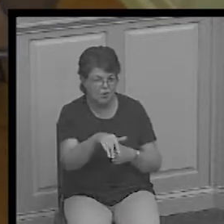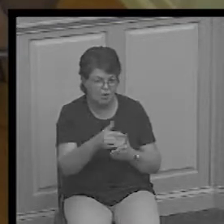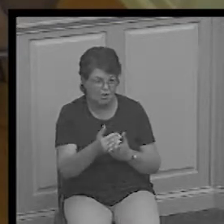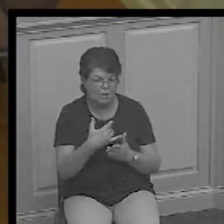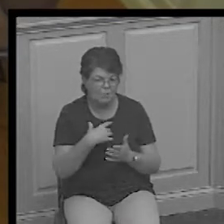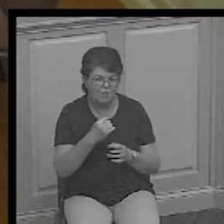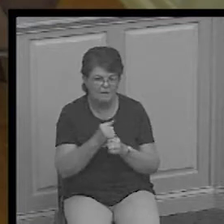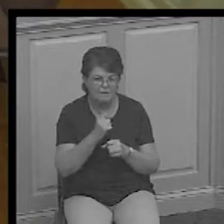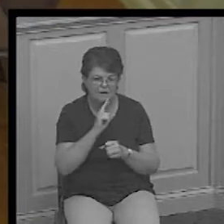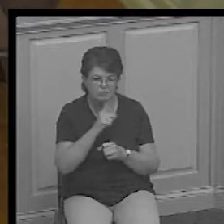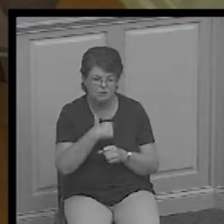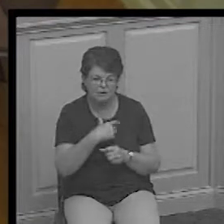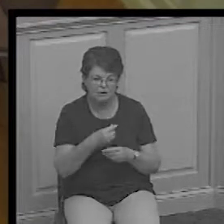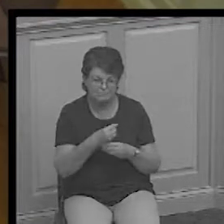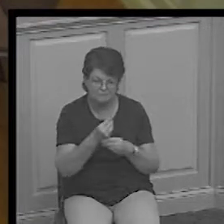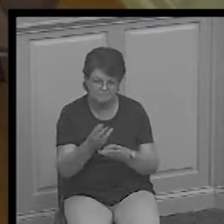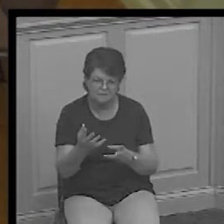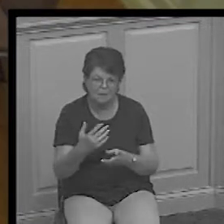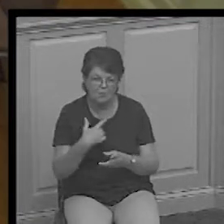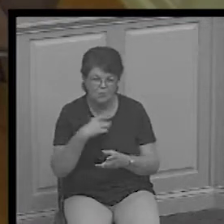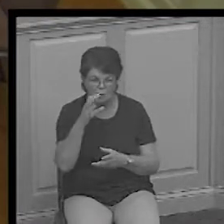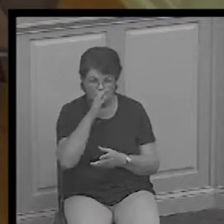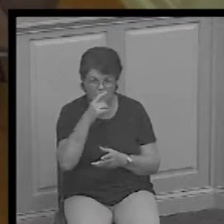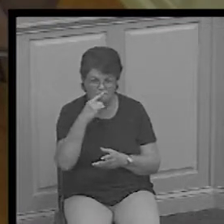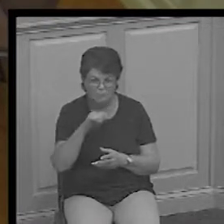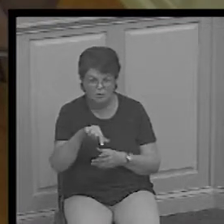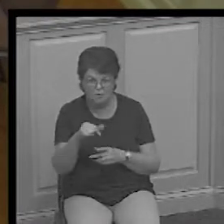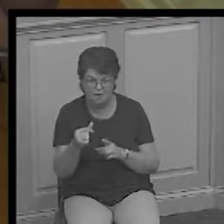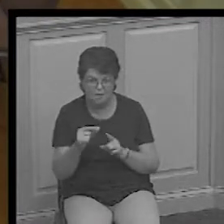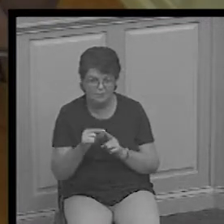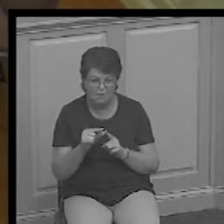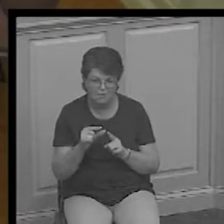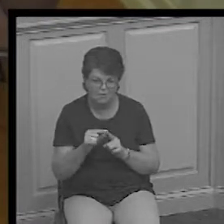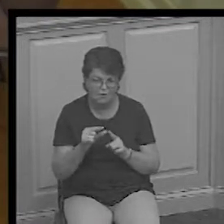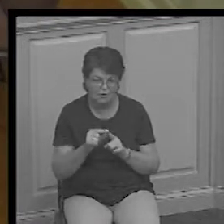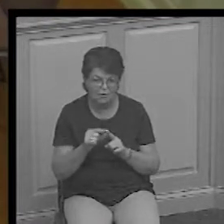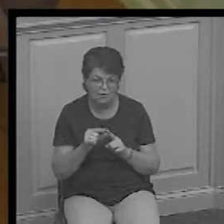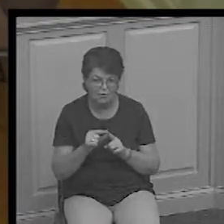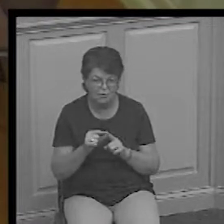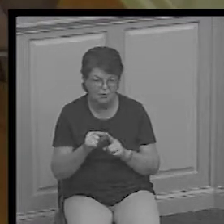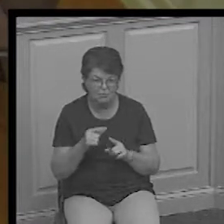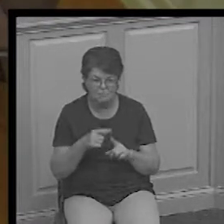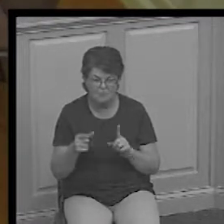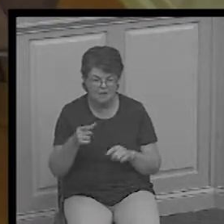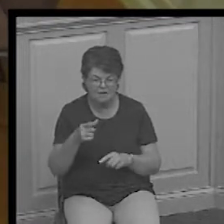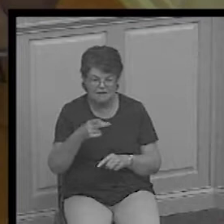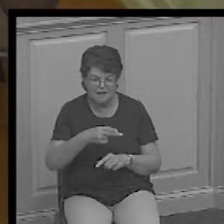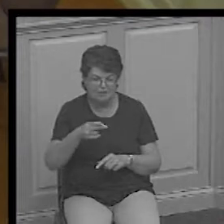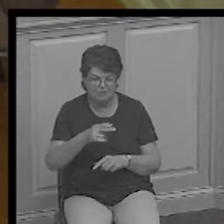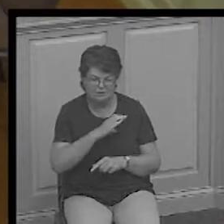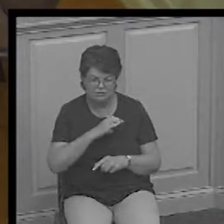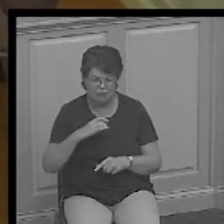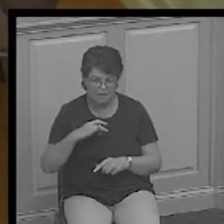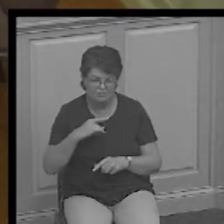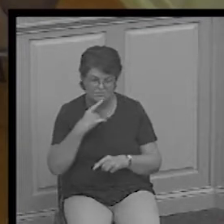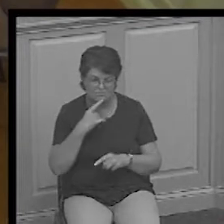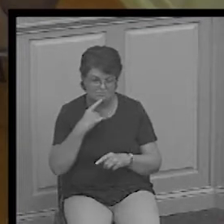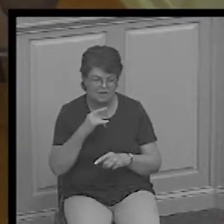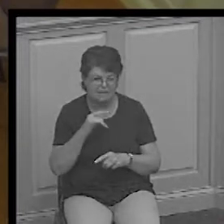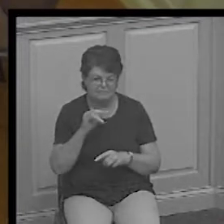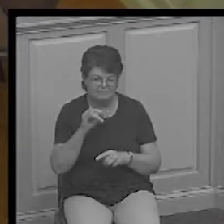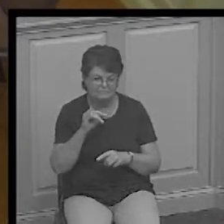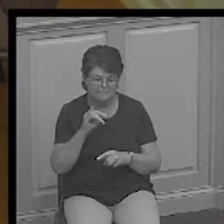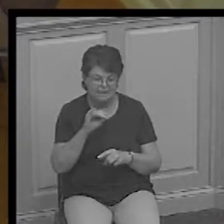got out on the table today. Yeah, we were looking for another word. Yeah, that's all right. But the Heritage Council said it is a certificate of appropriateness. That is